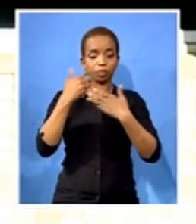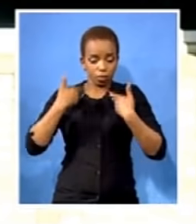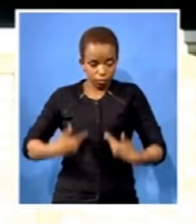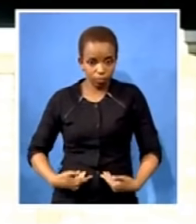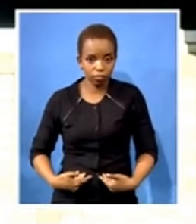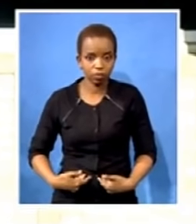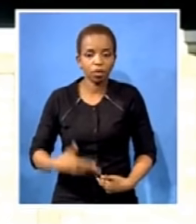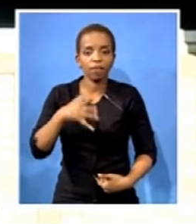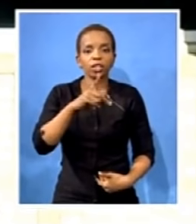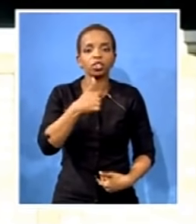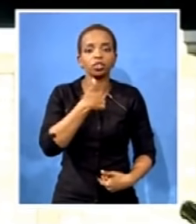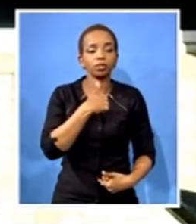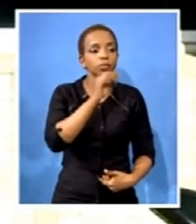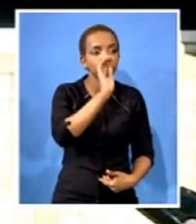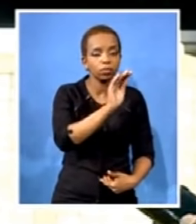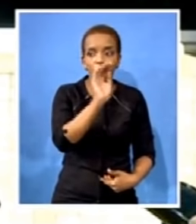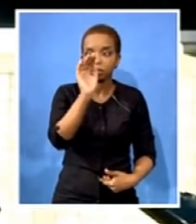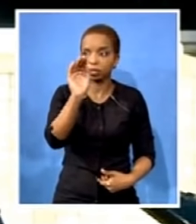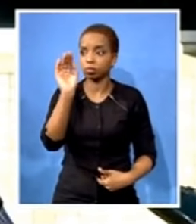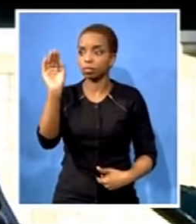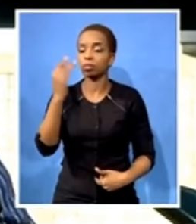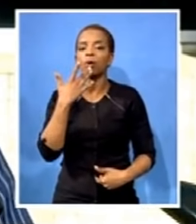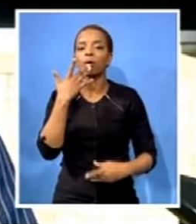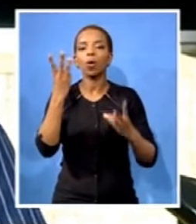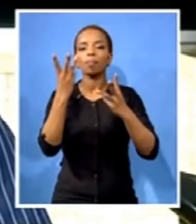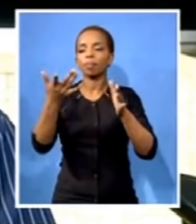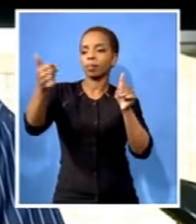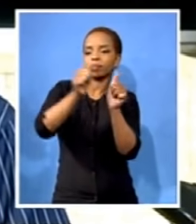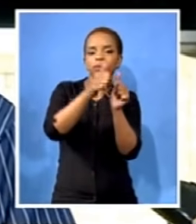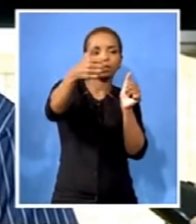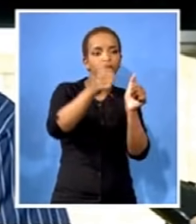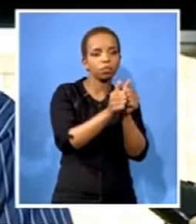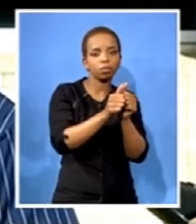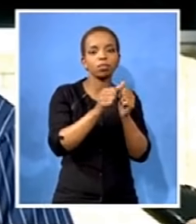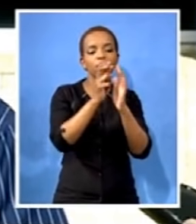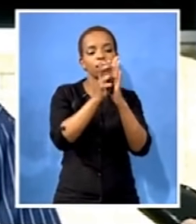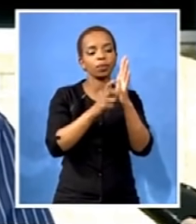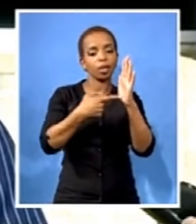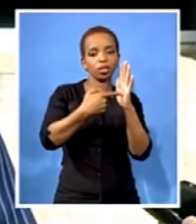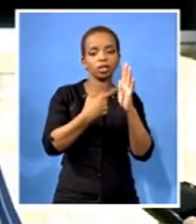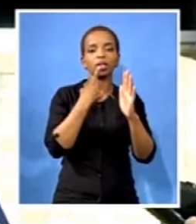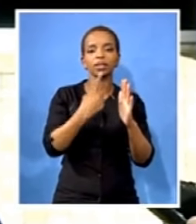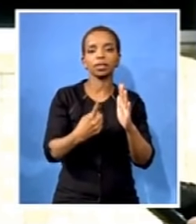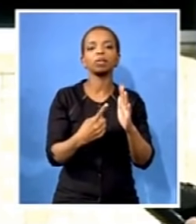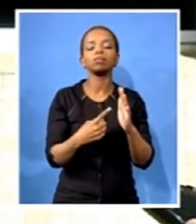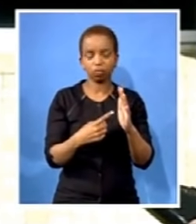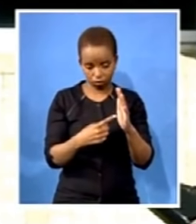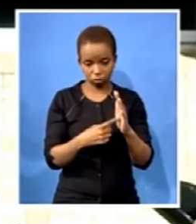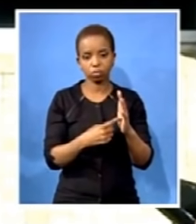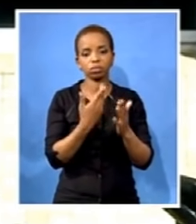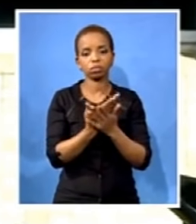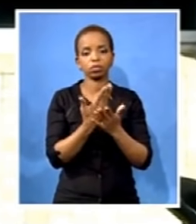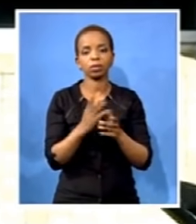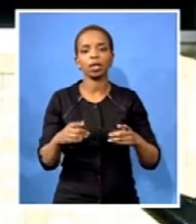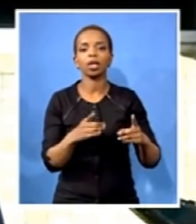is required by the regulations, that we can pass directions. We will look into that so that our directions are